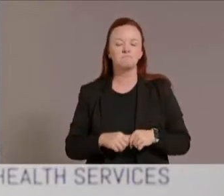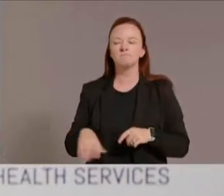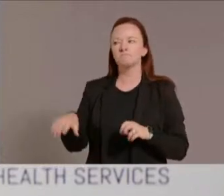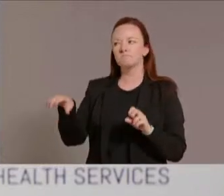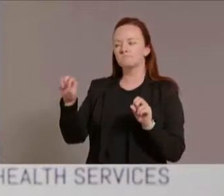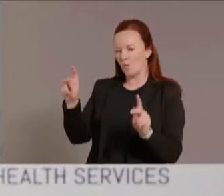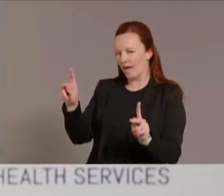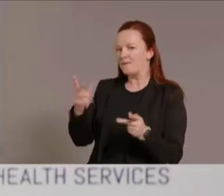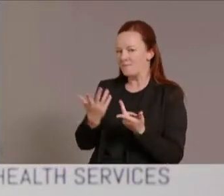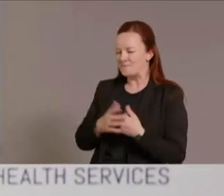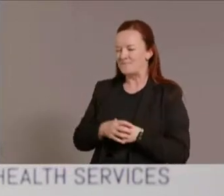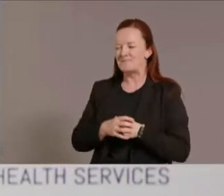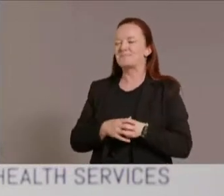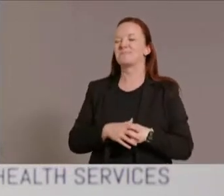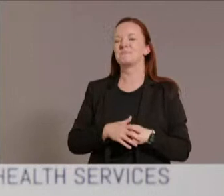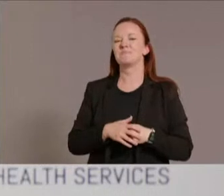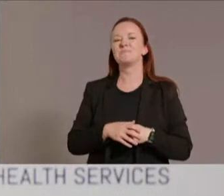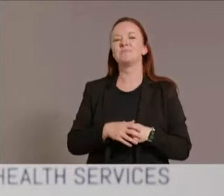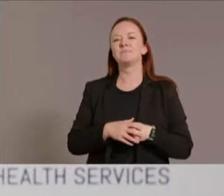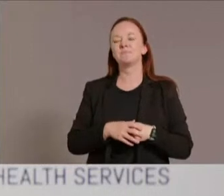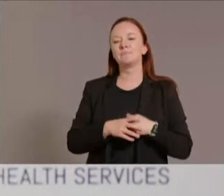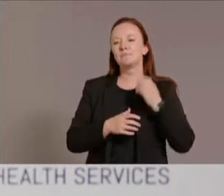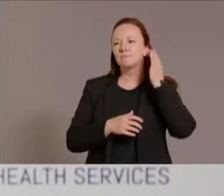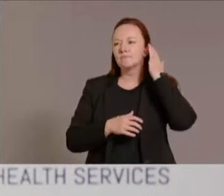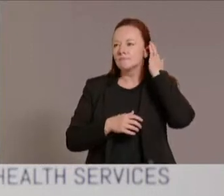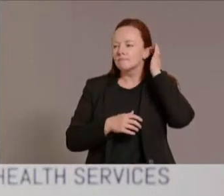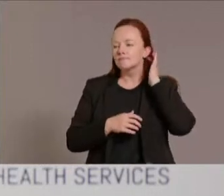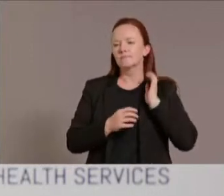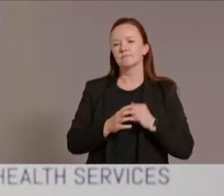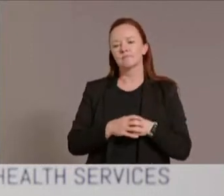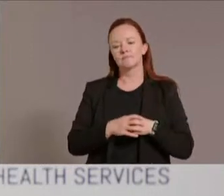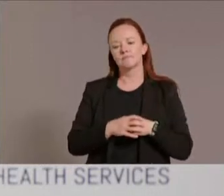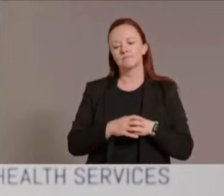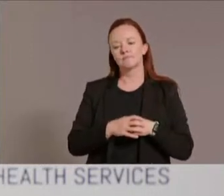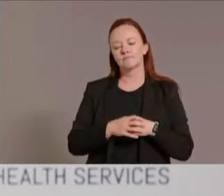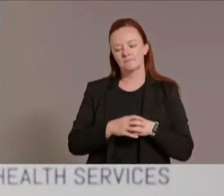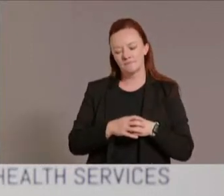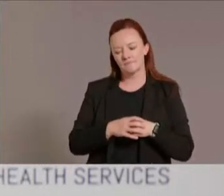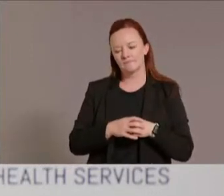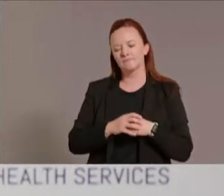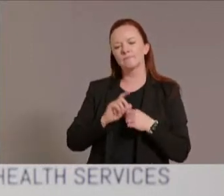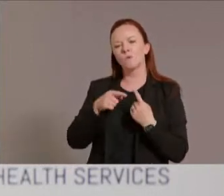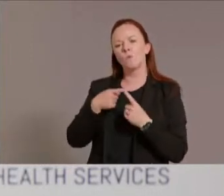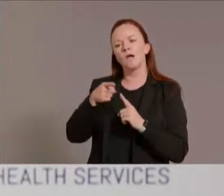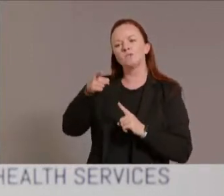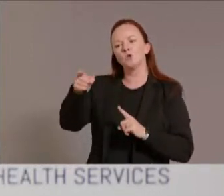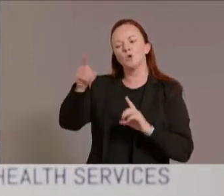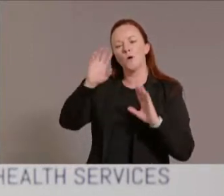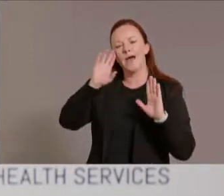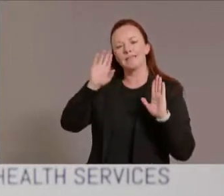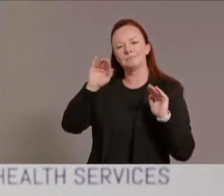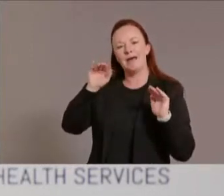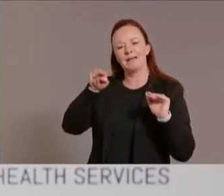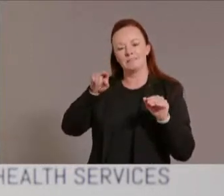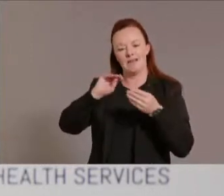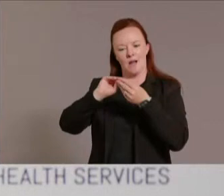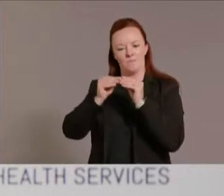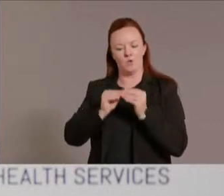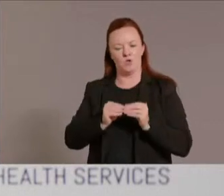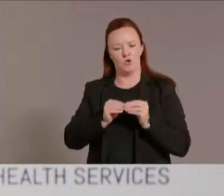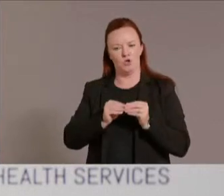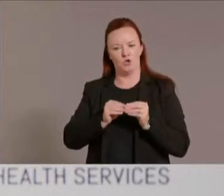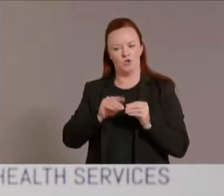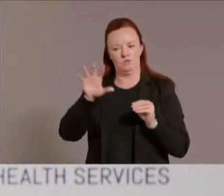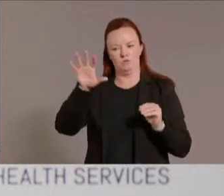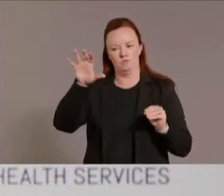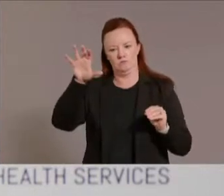Okay. And then when do you expect to see those demographics